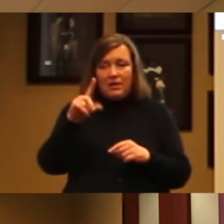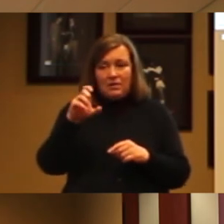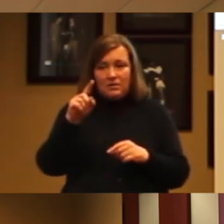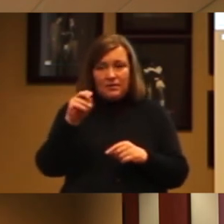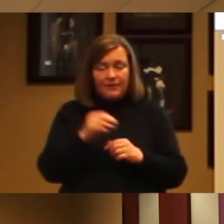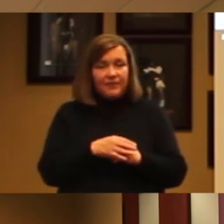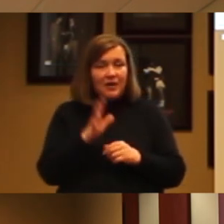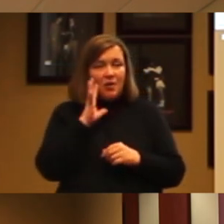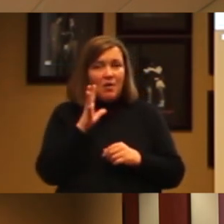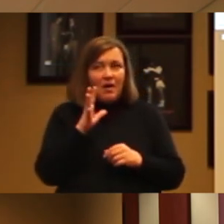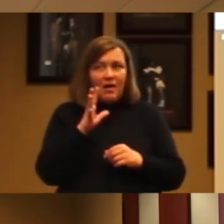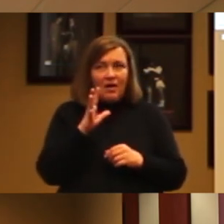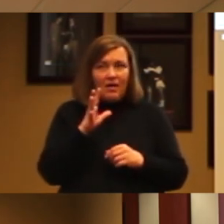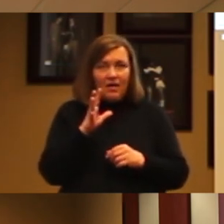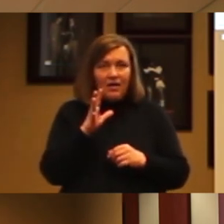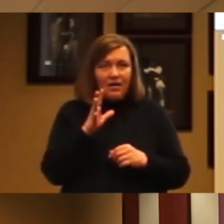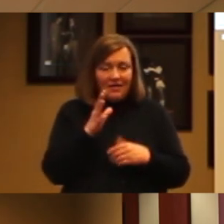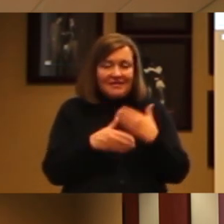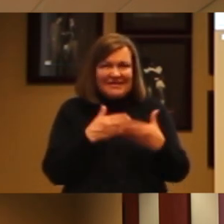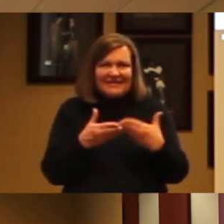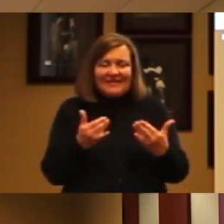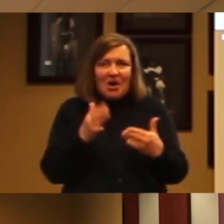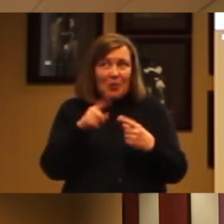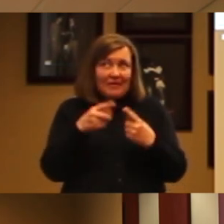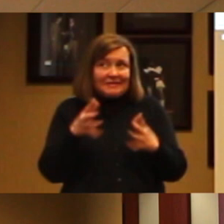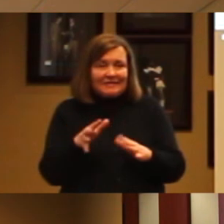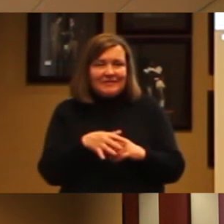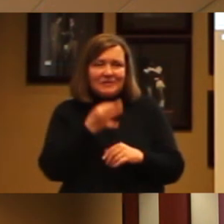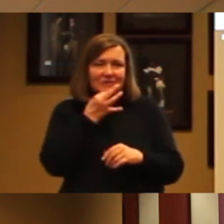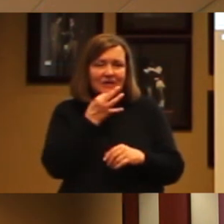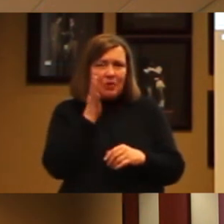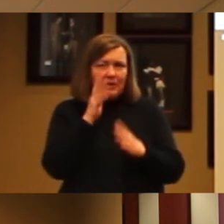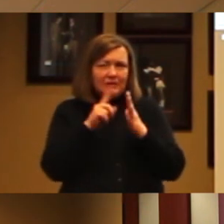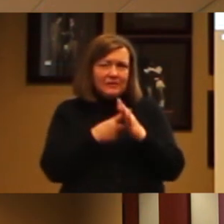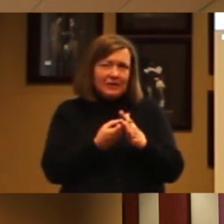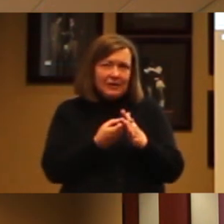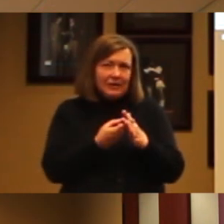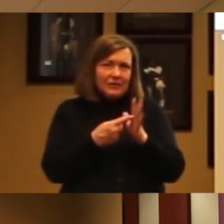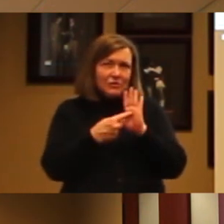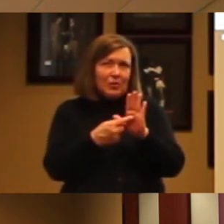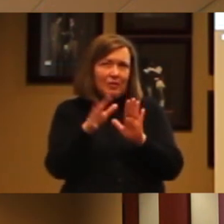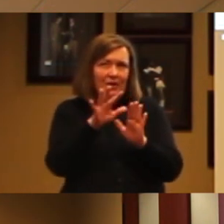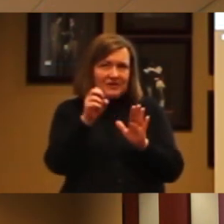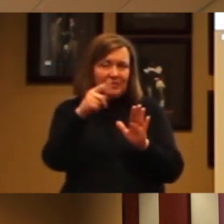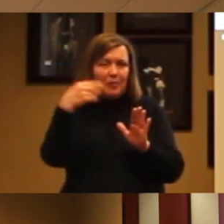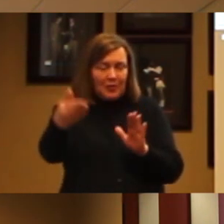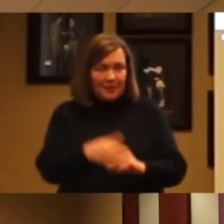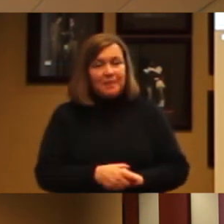is coming along well. It will be to be screened here, I think, sometime in September.